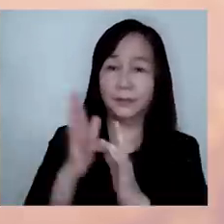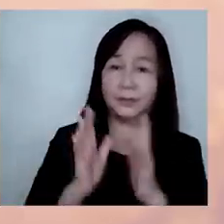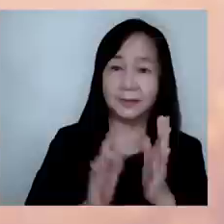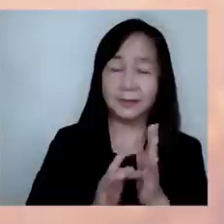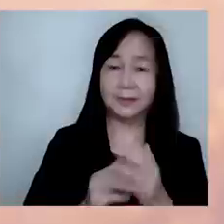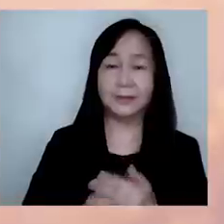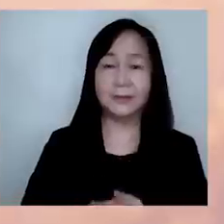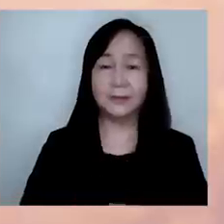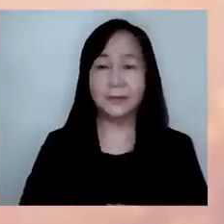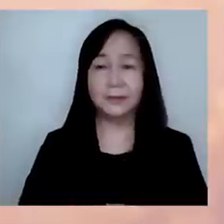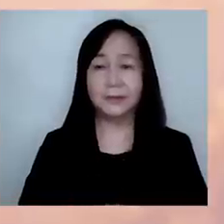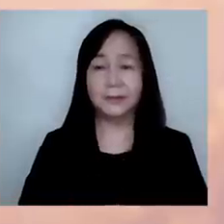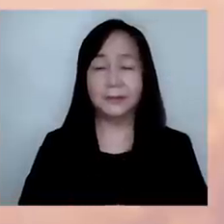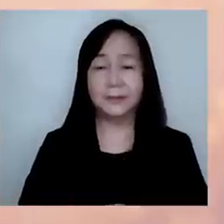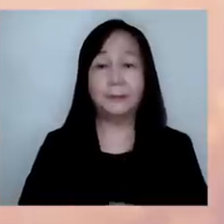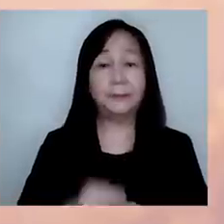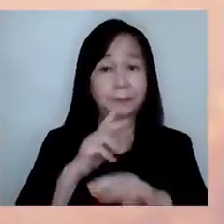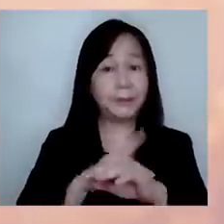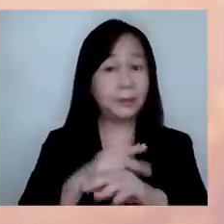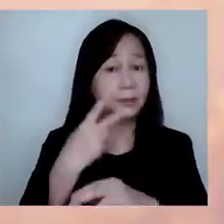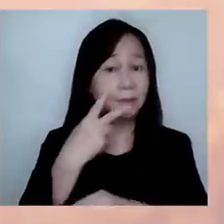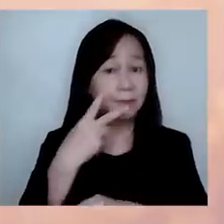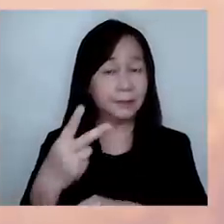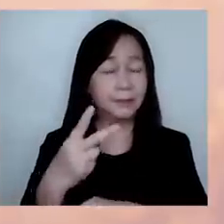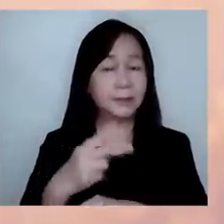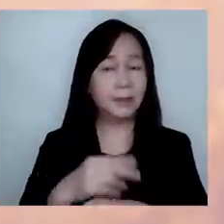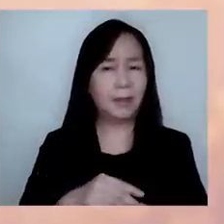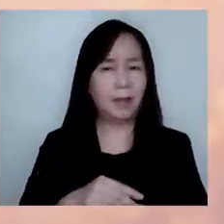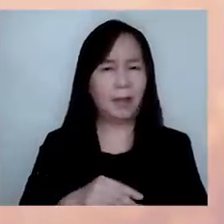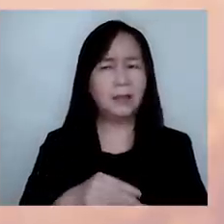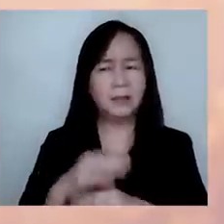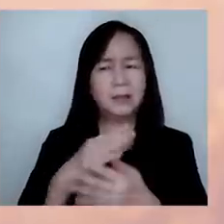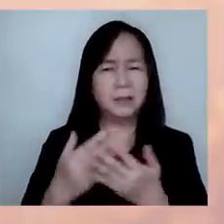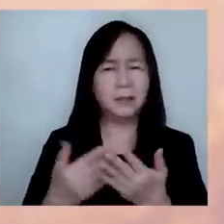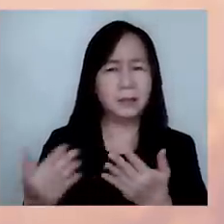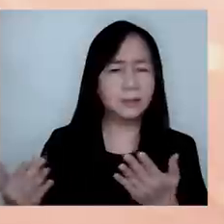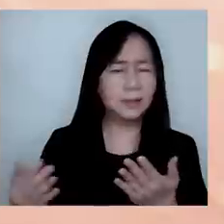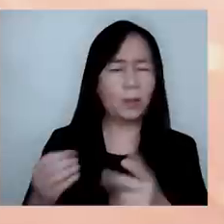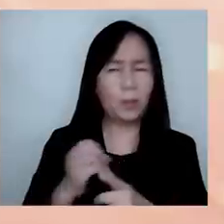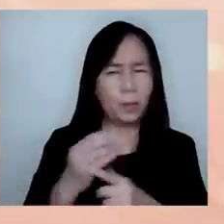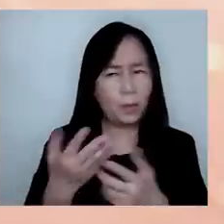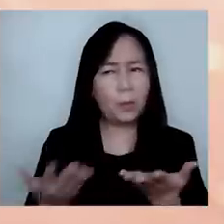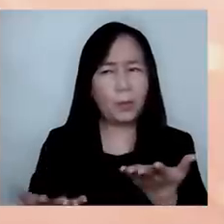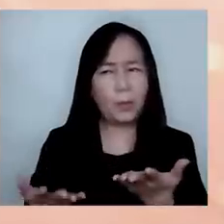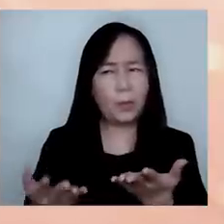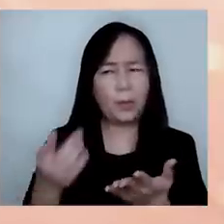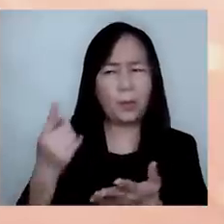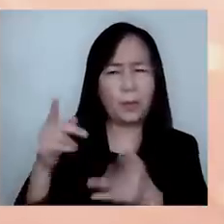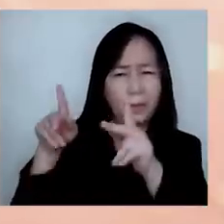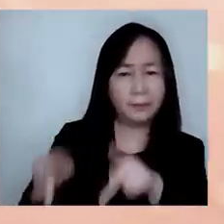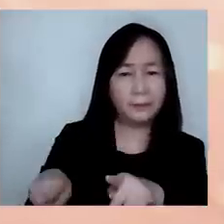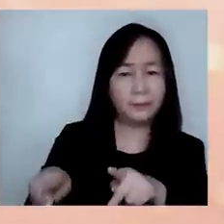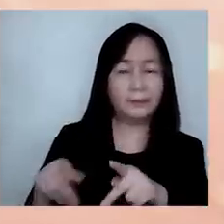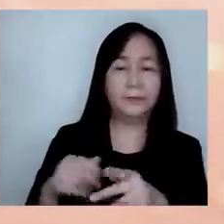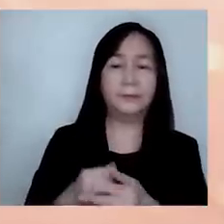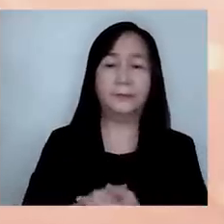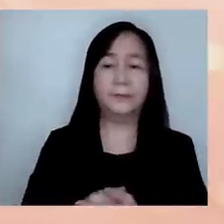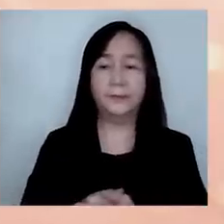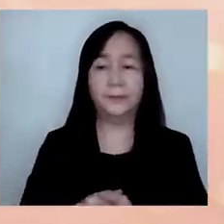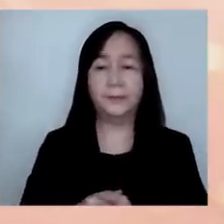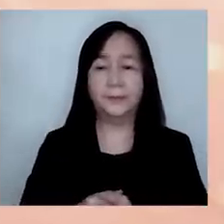has seen something or someone and this gift of